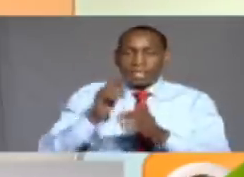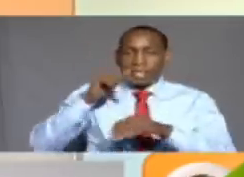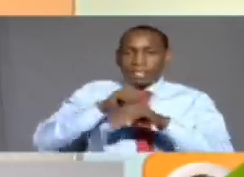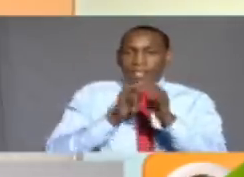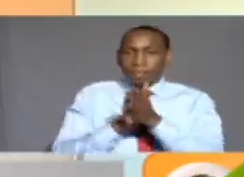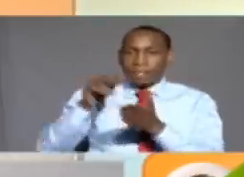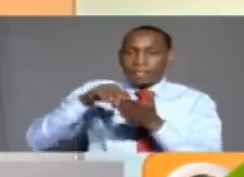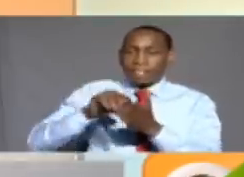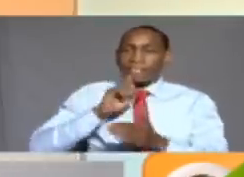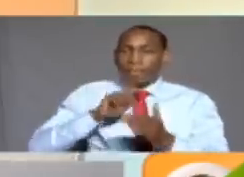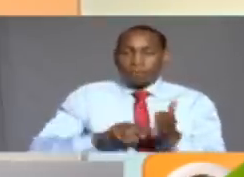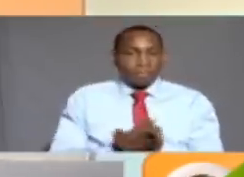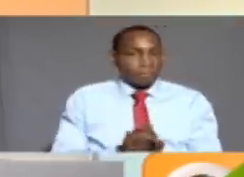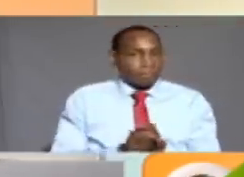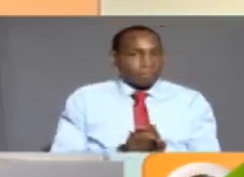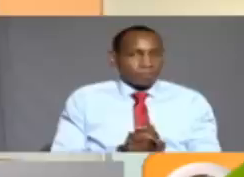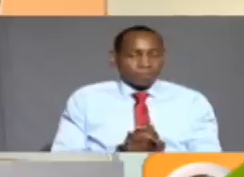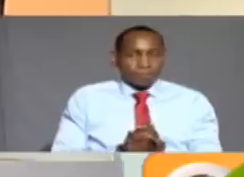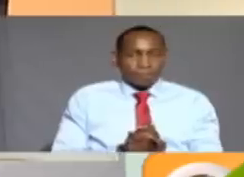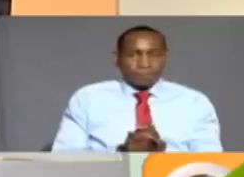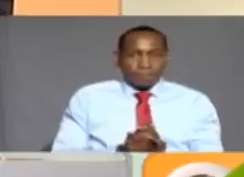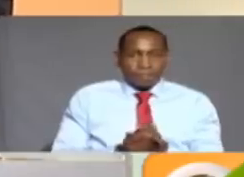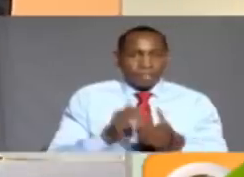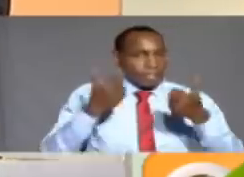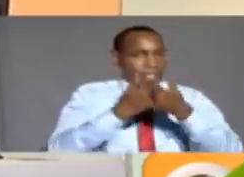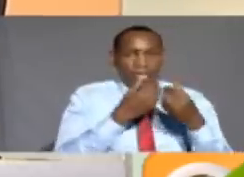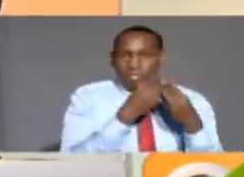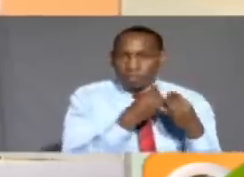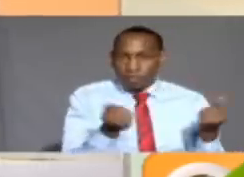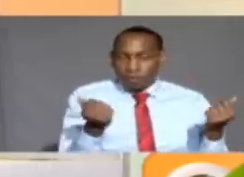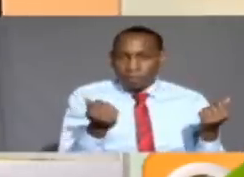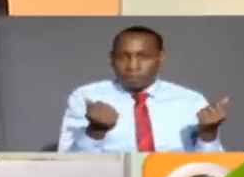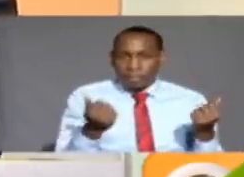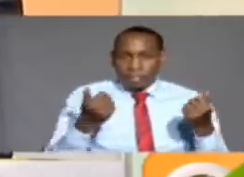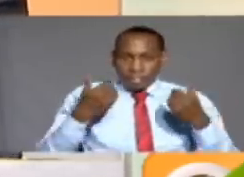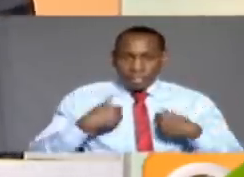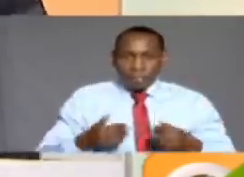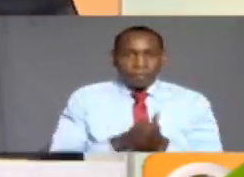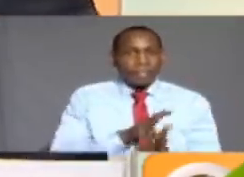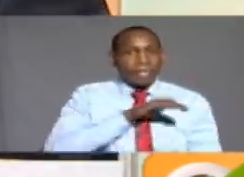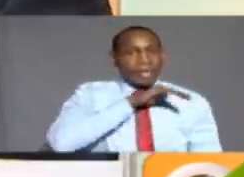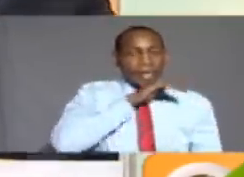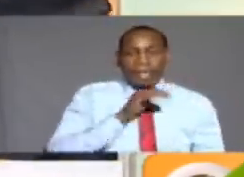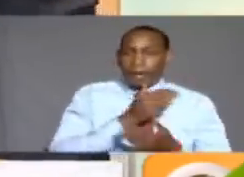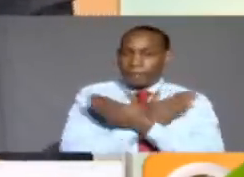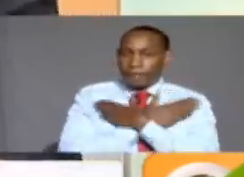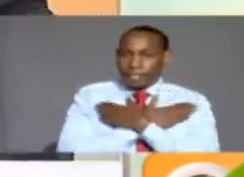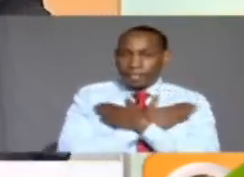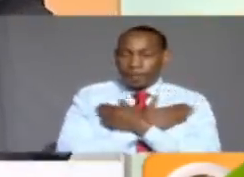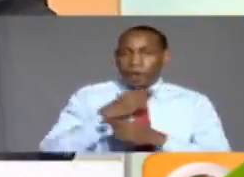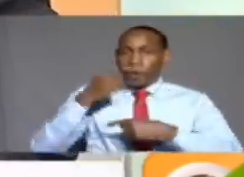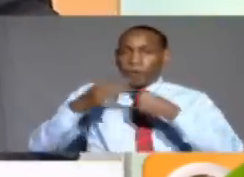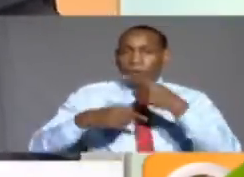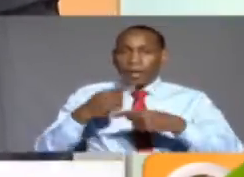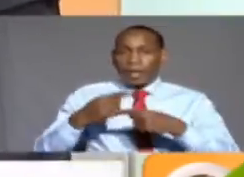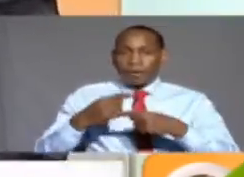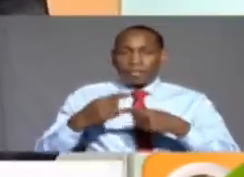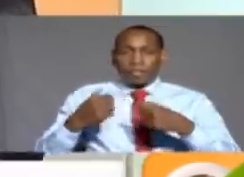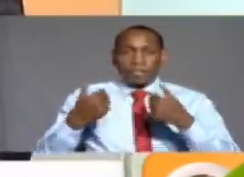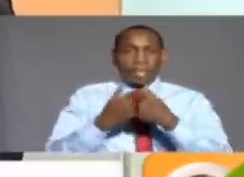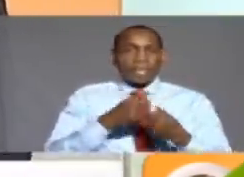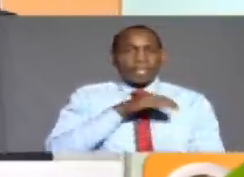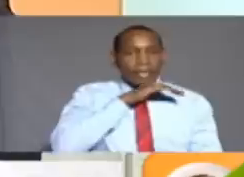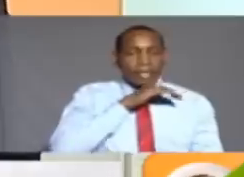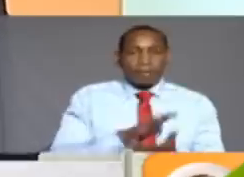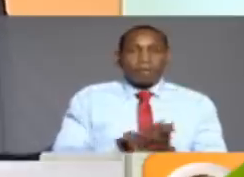wakes up and tells me that Gujiri, this fight is over, now me and Raila are friends, why would I continue fighting Raila Odinga? He's not running